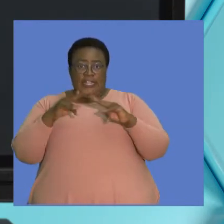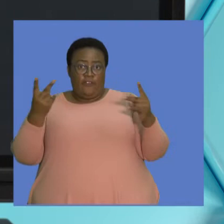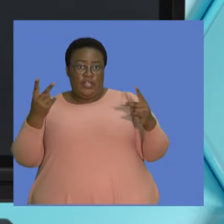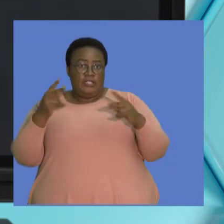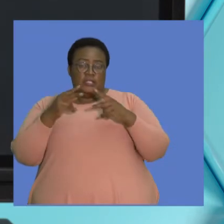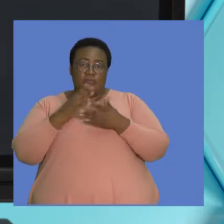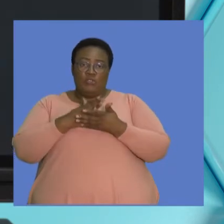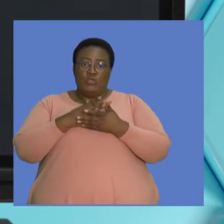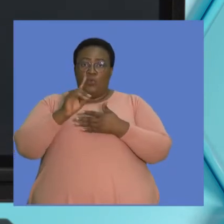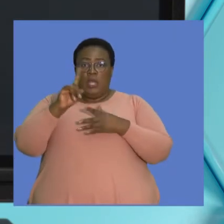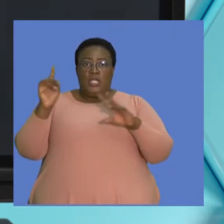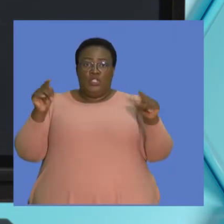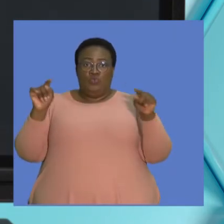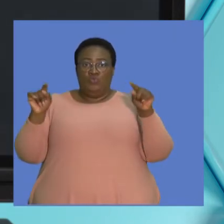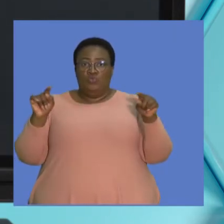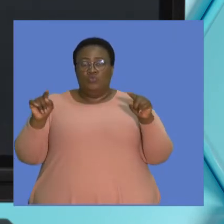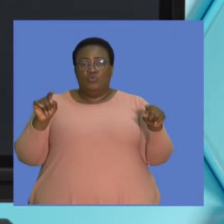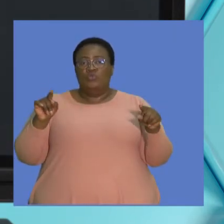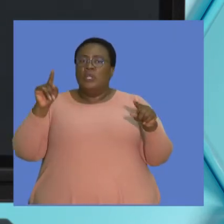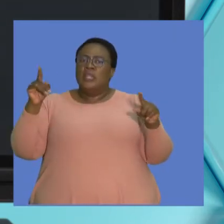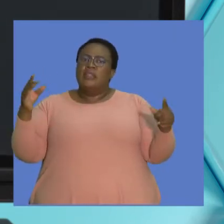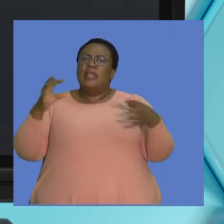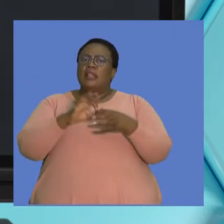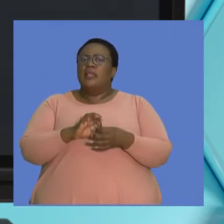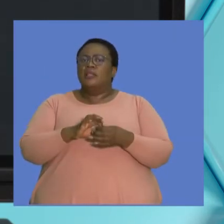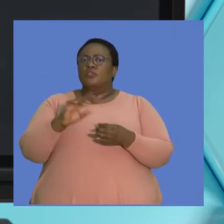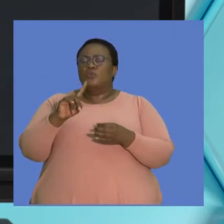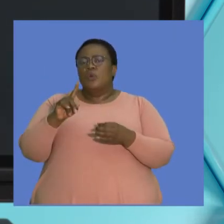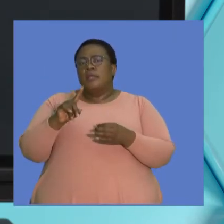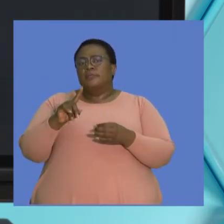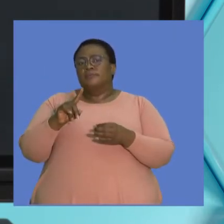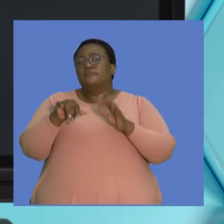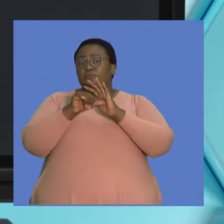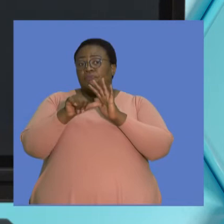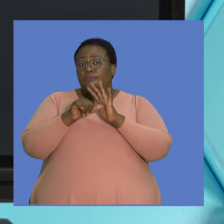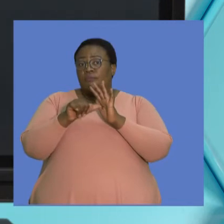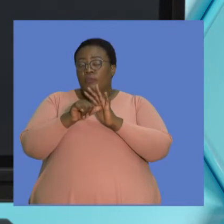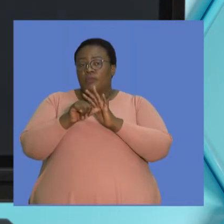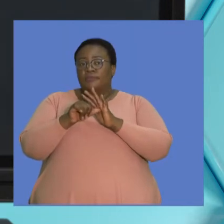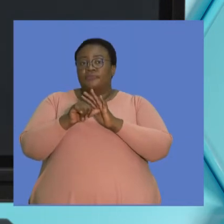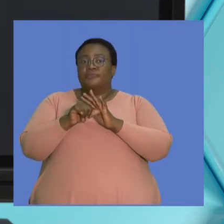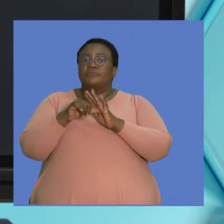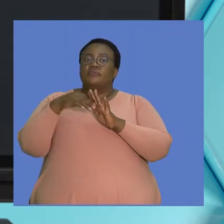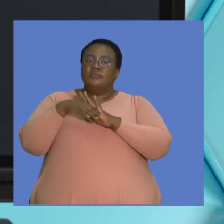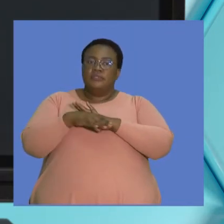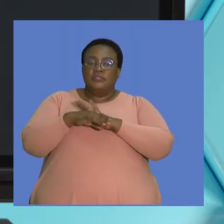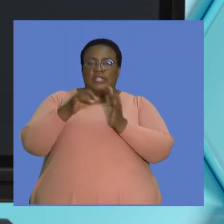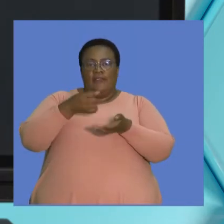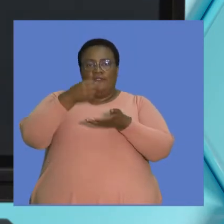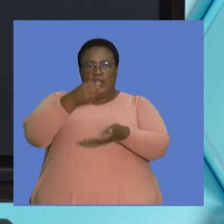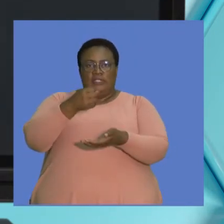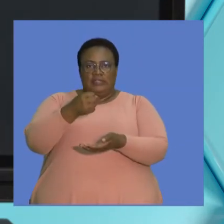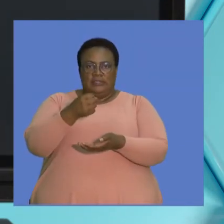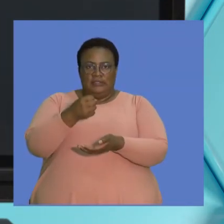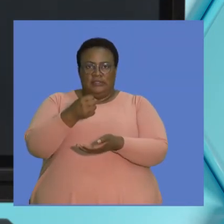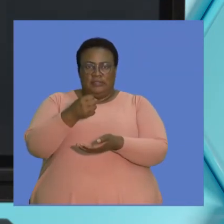two and what does that then link to, which is the big idea, which was sinking fund. And